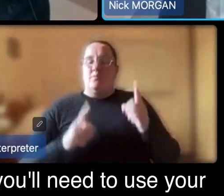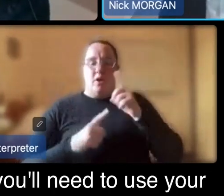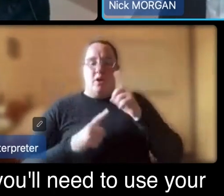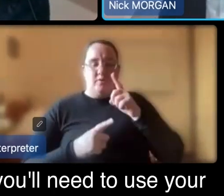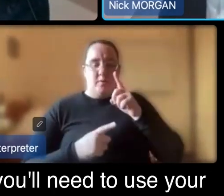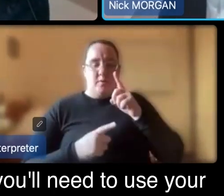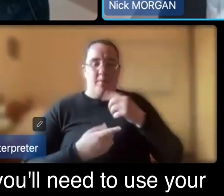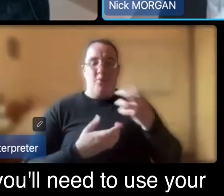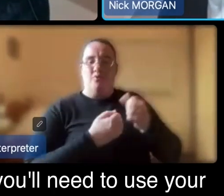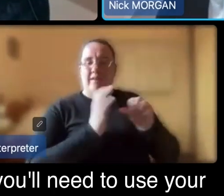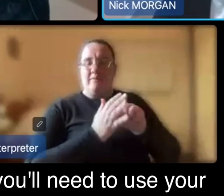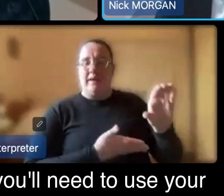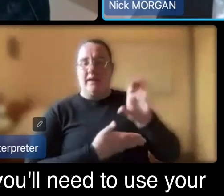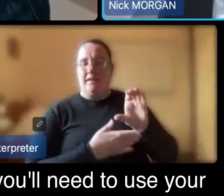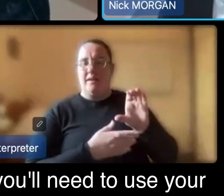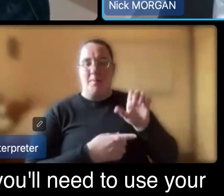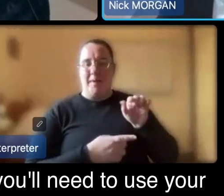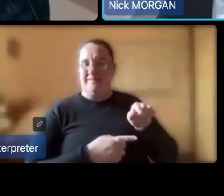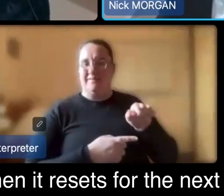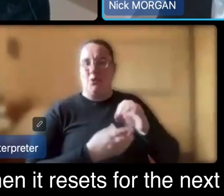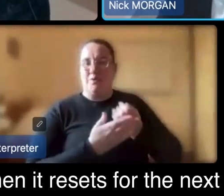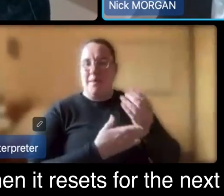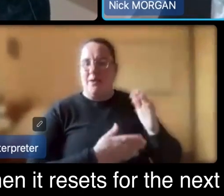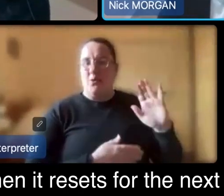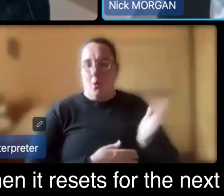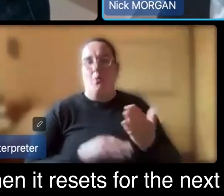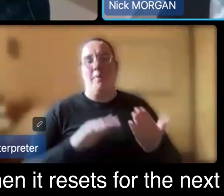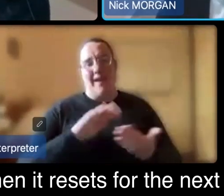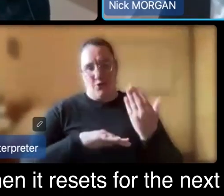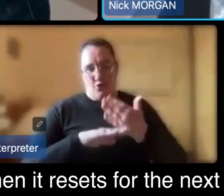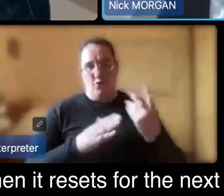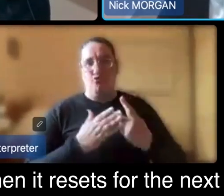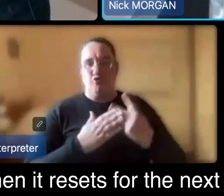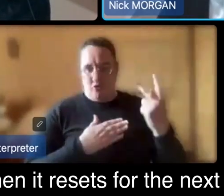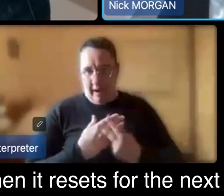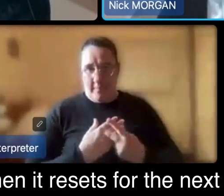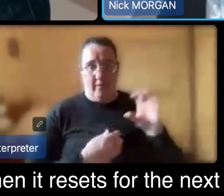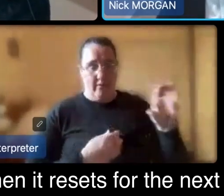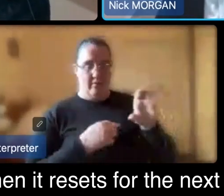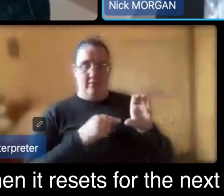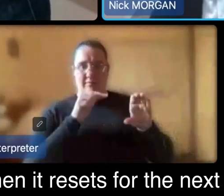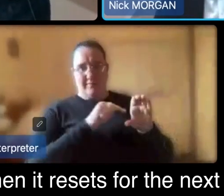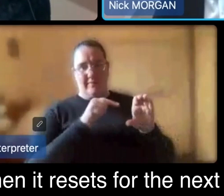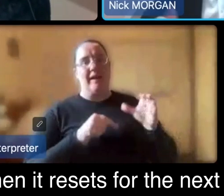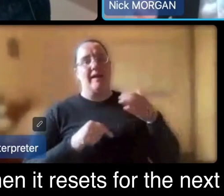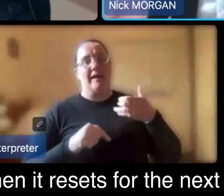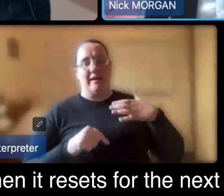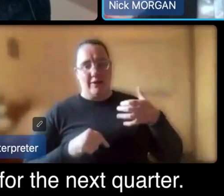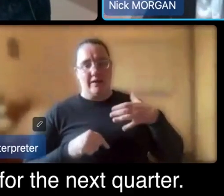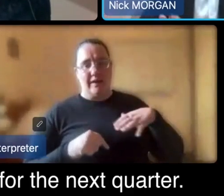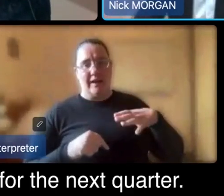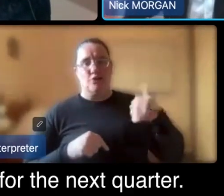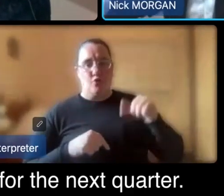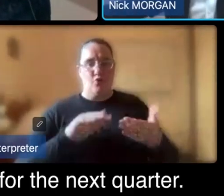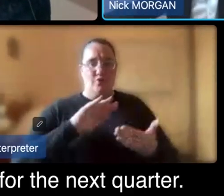new program, you'll need to use your, you'll need to use your budget within a quarter, and then it resets for the